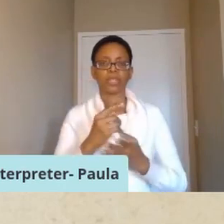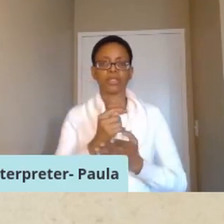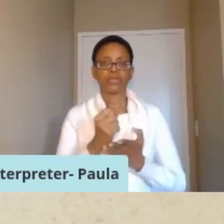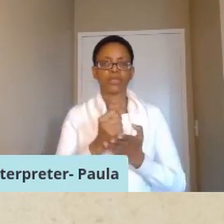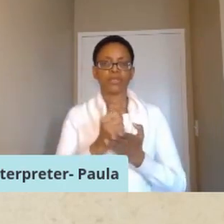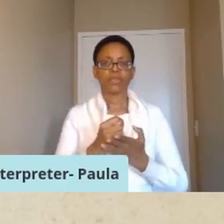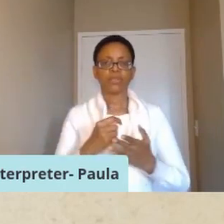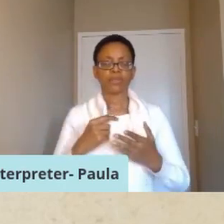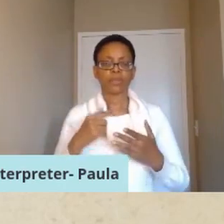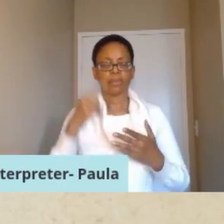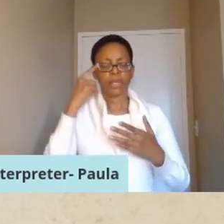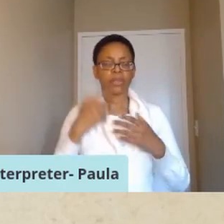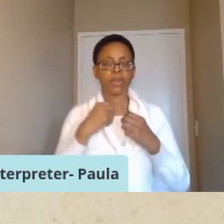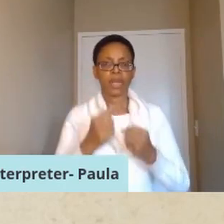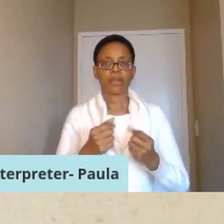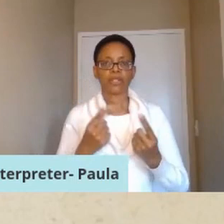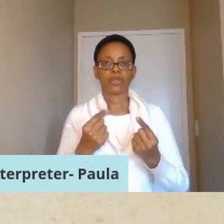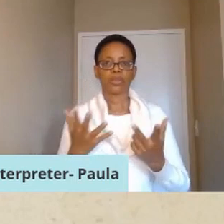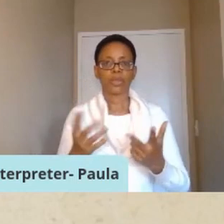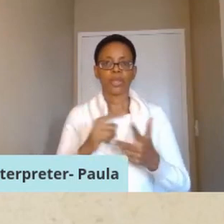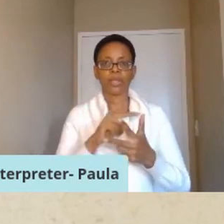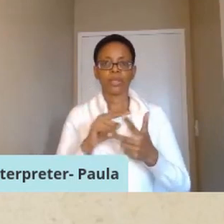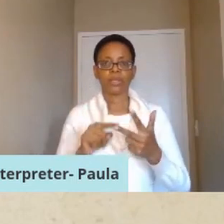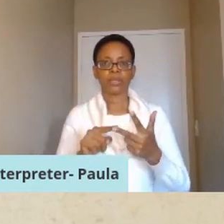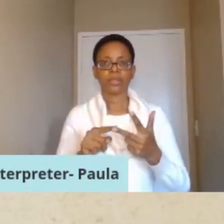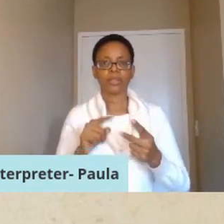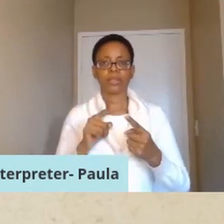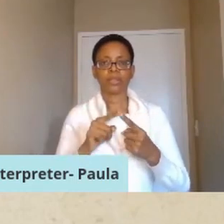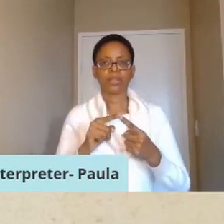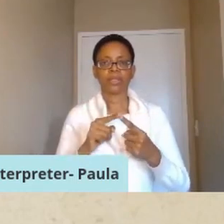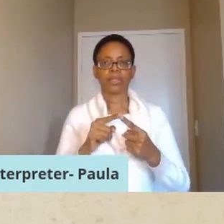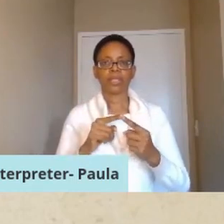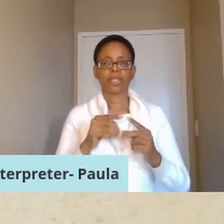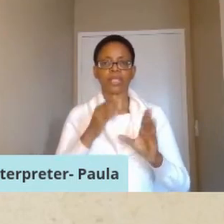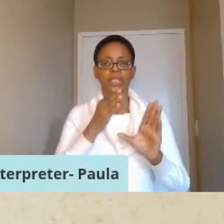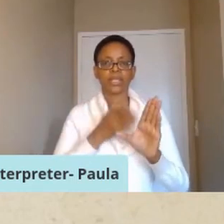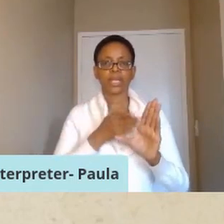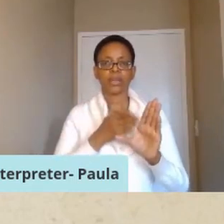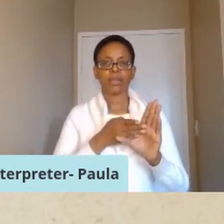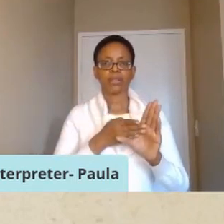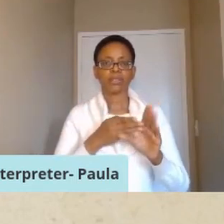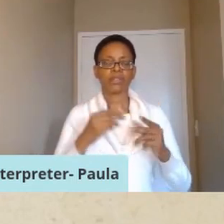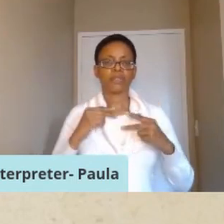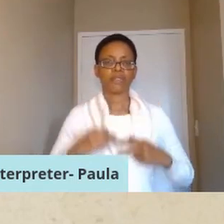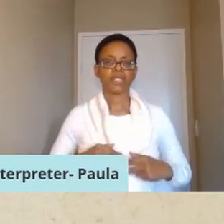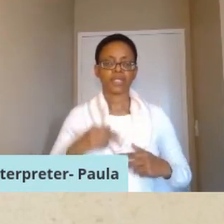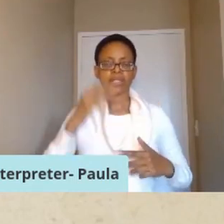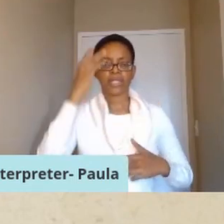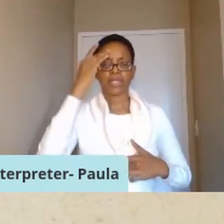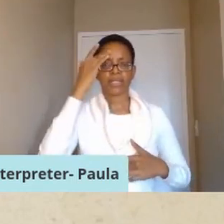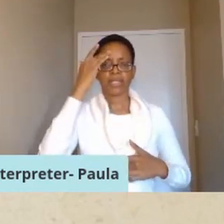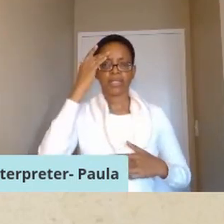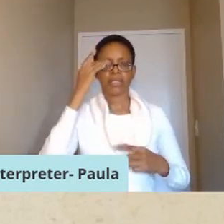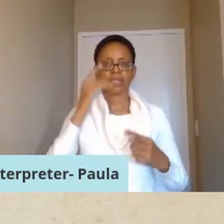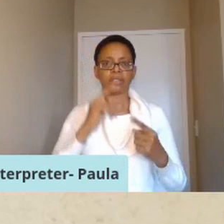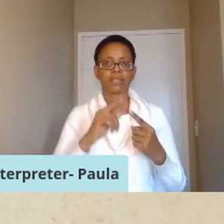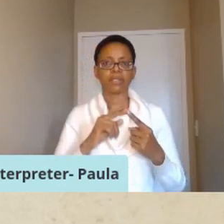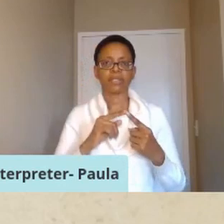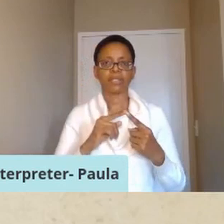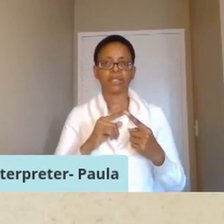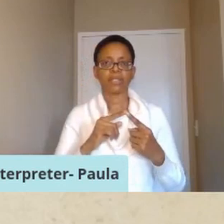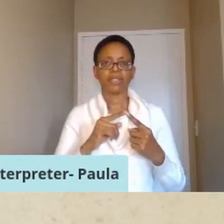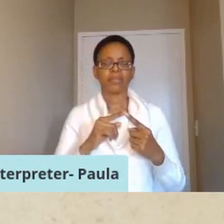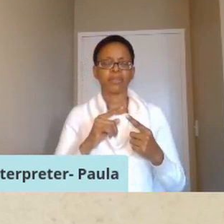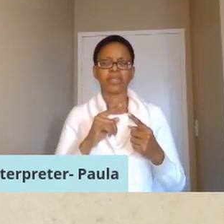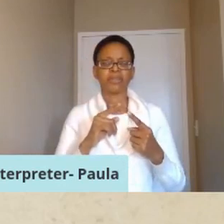groups. The first group view it as a psychological or physical illness and disbelieve or disregard